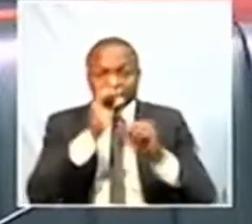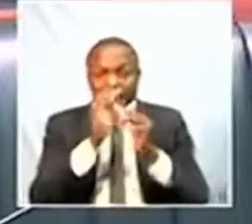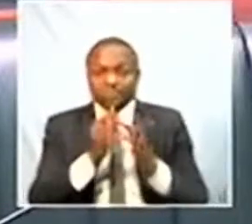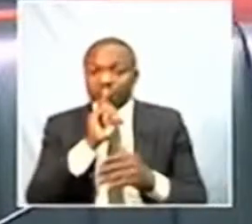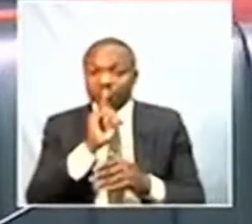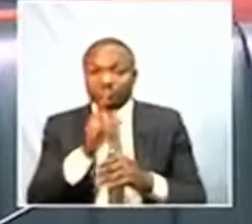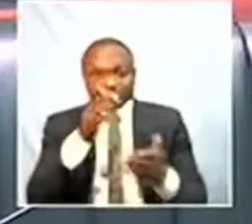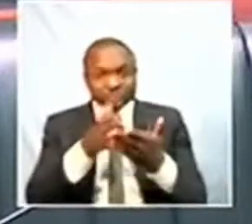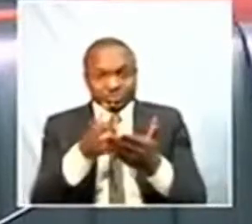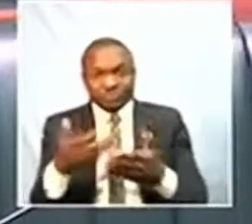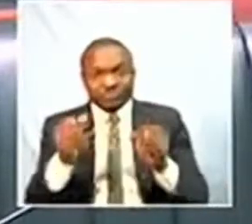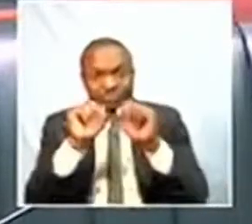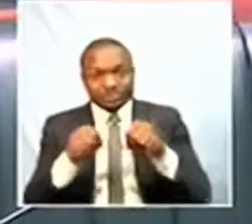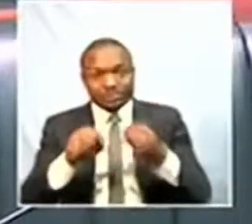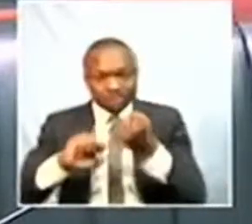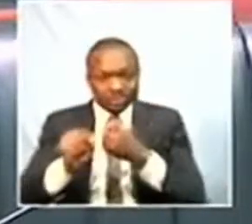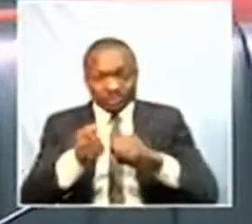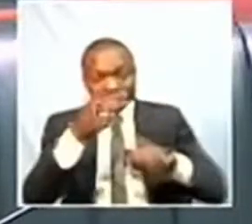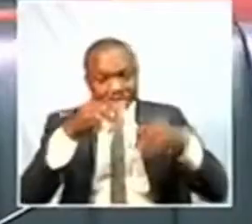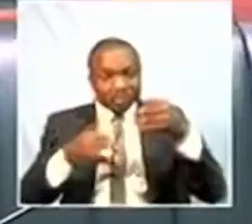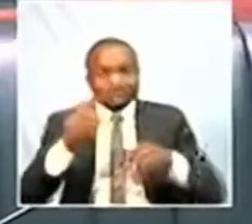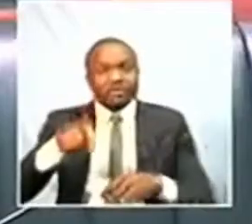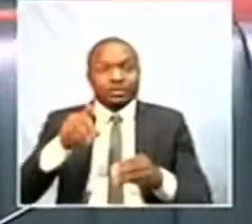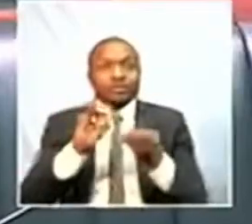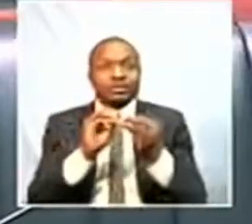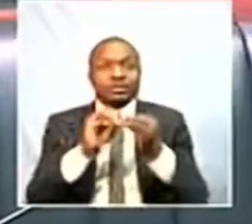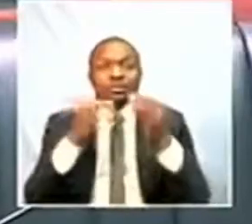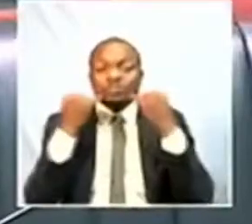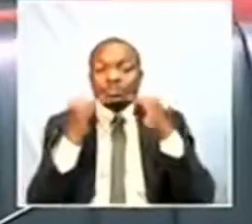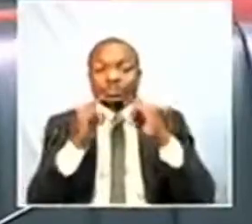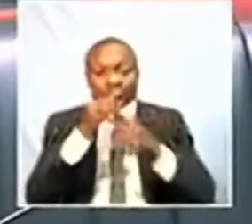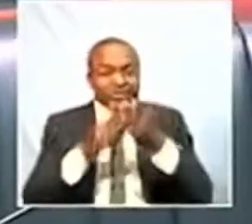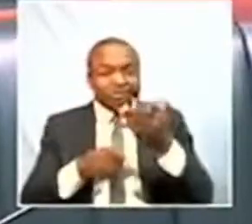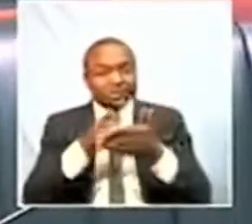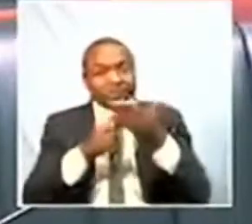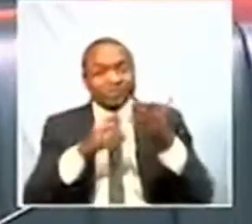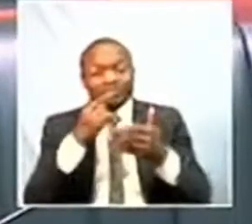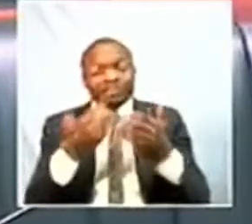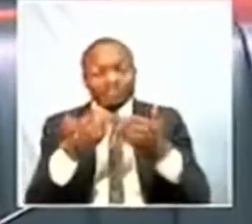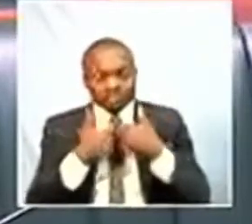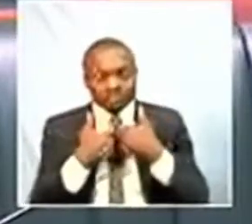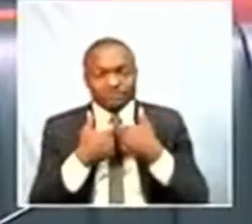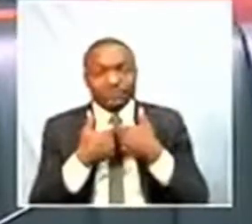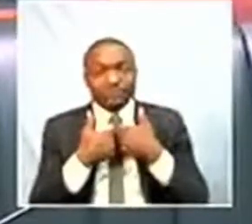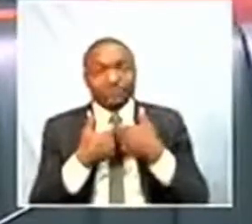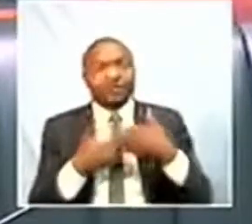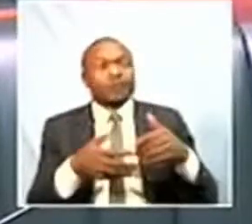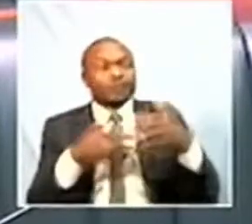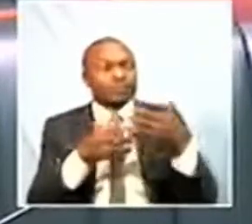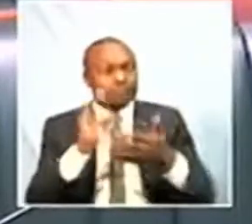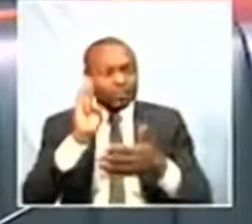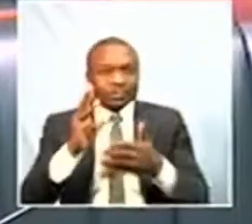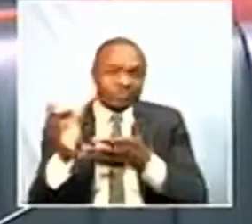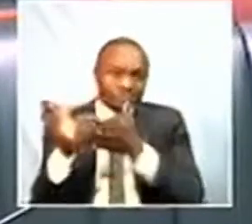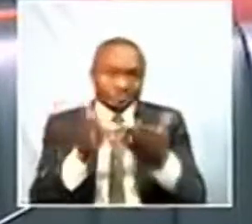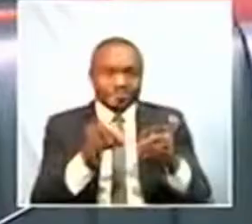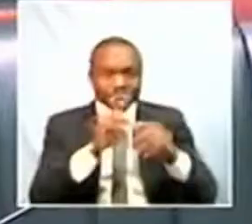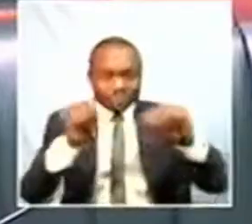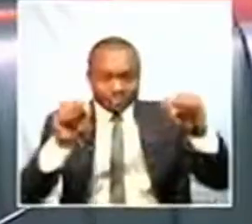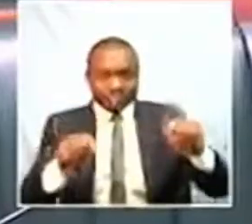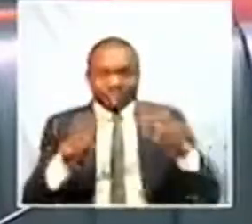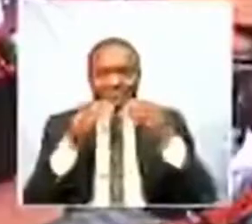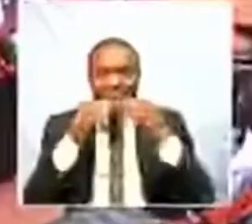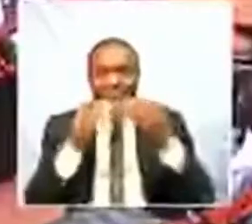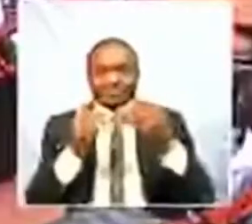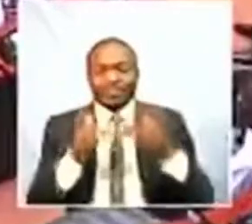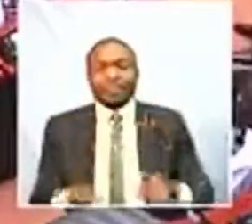surely these things can be conserved. And if you need further more clarity of what I am saying, I have official articles which I shall lay on the table. I thank